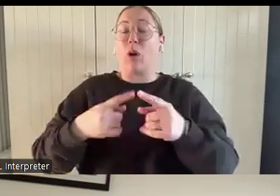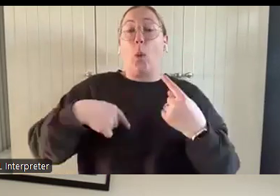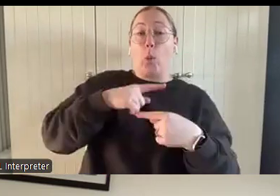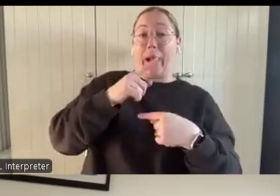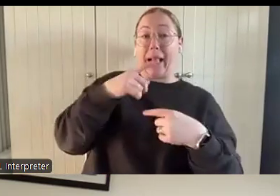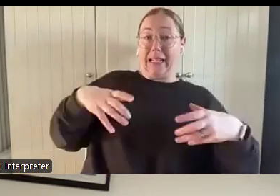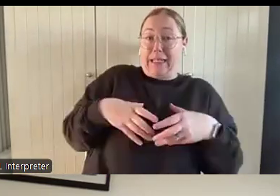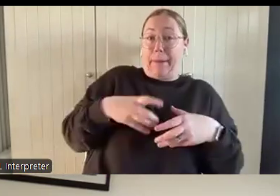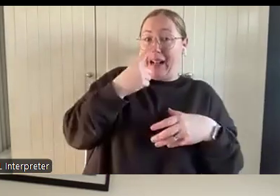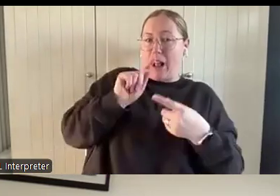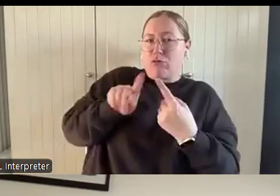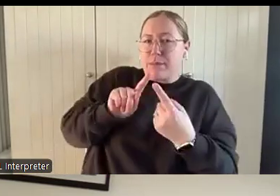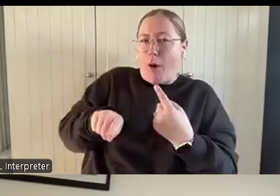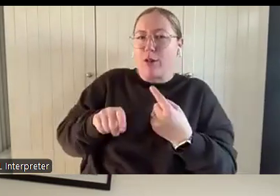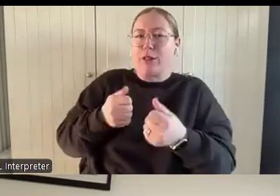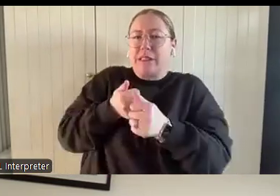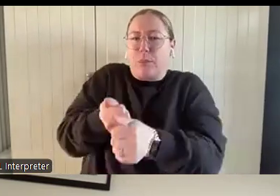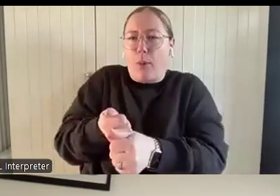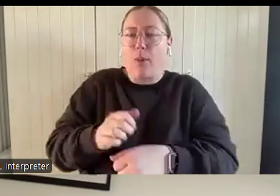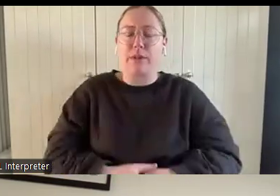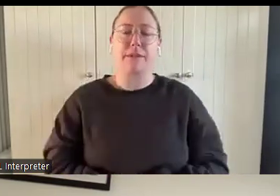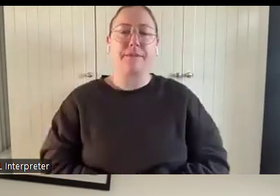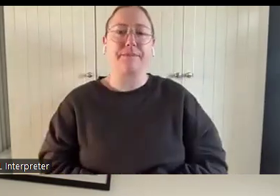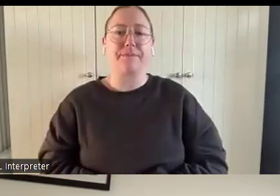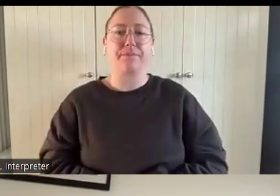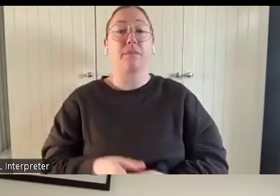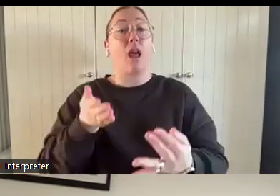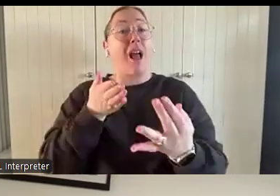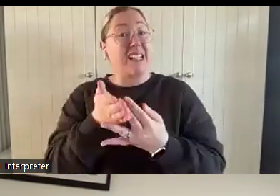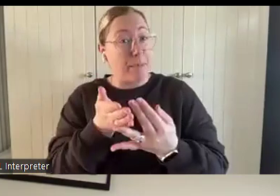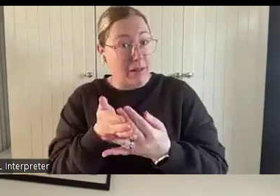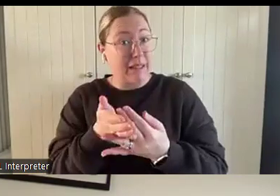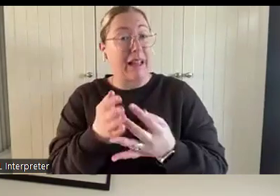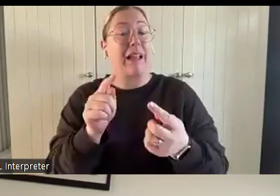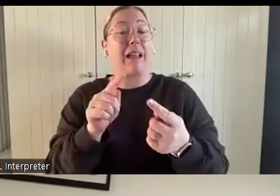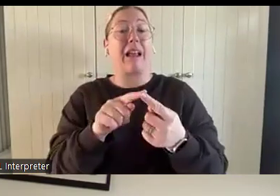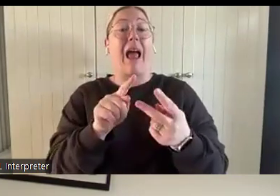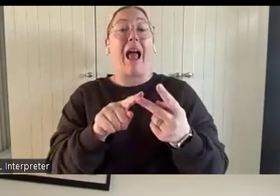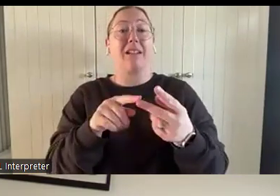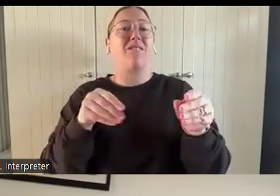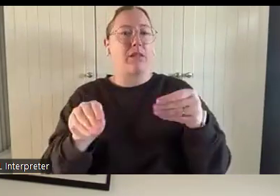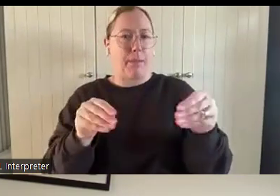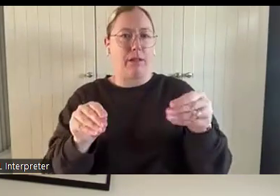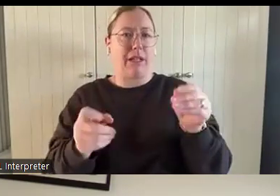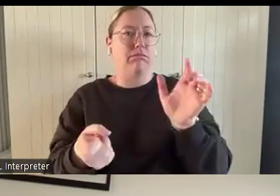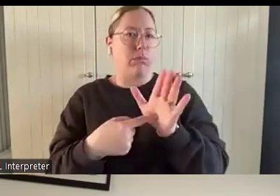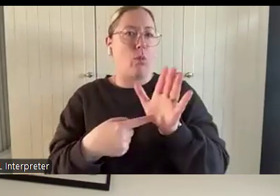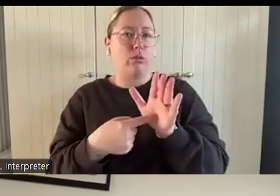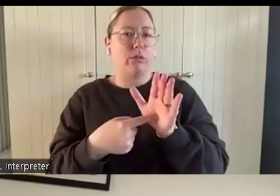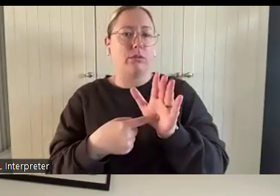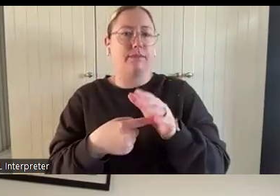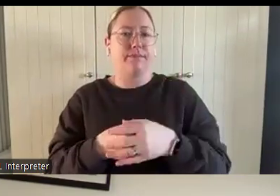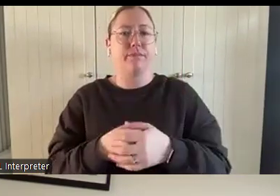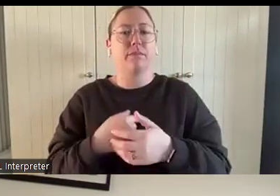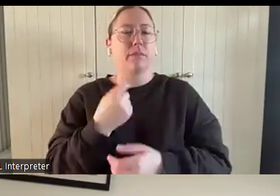discussions. Accessibility and flexibility were really important to us. We recognise that people engage differently and that